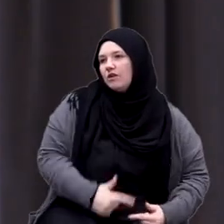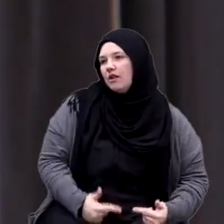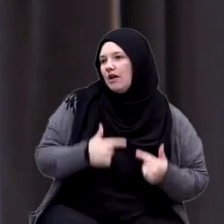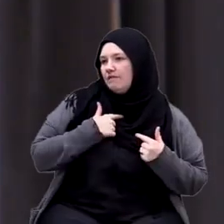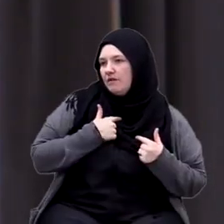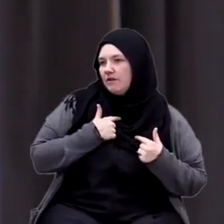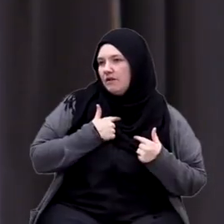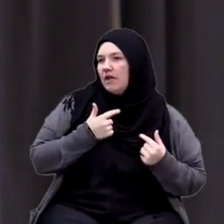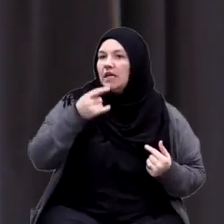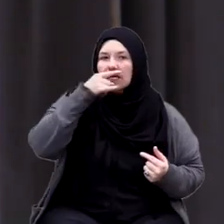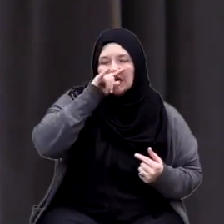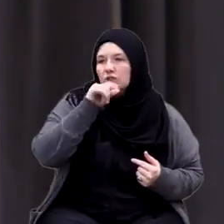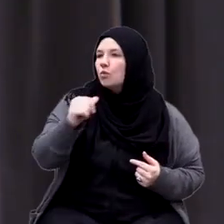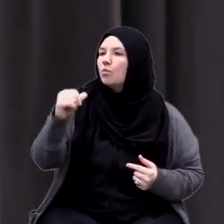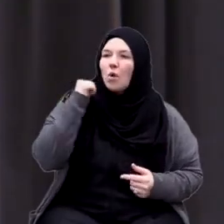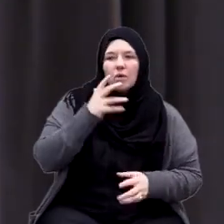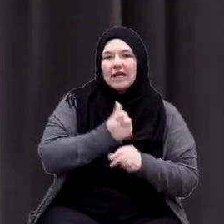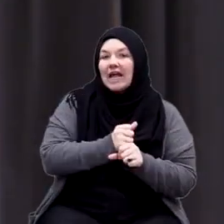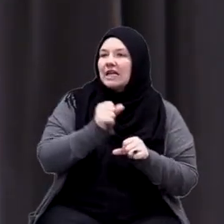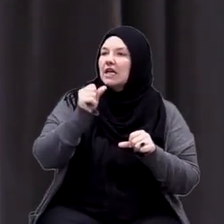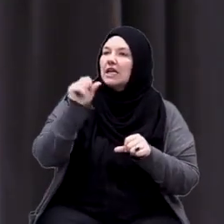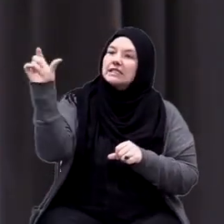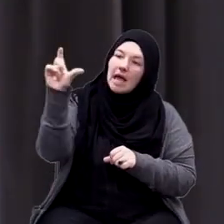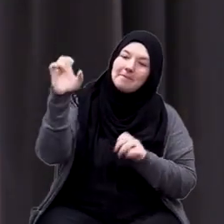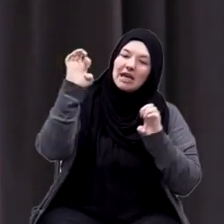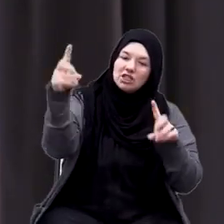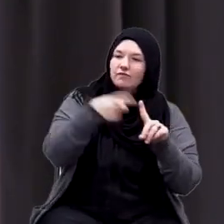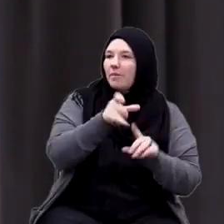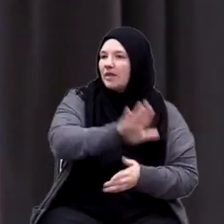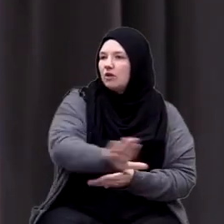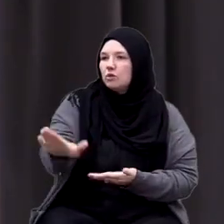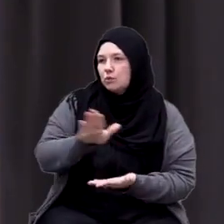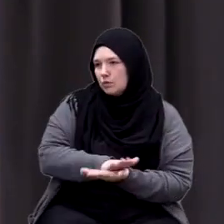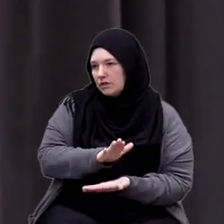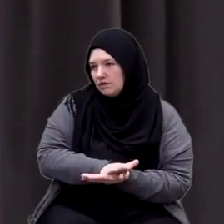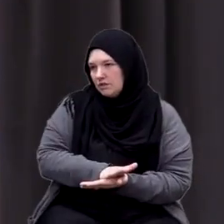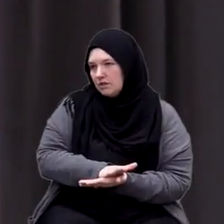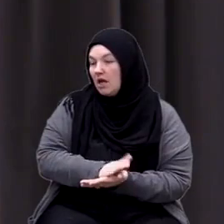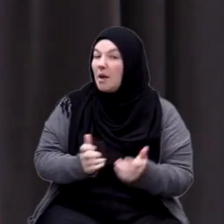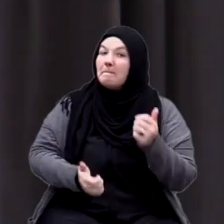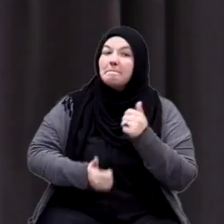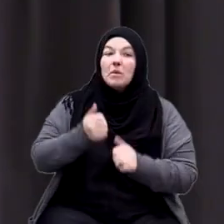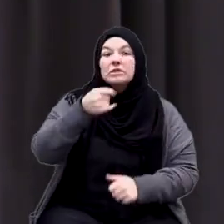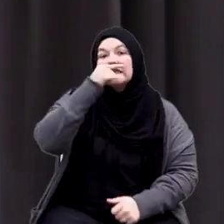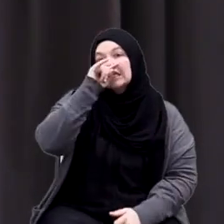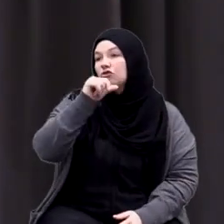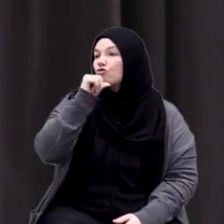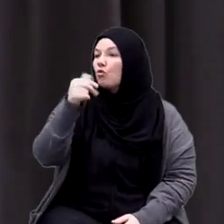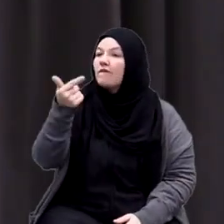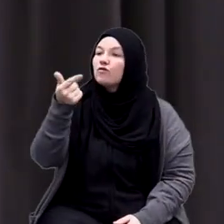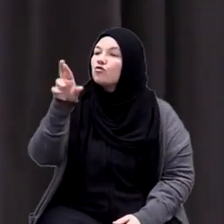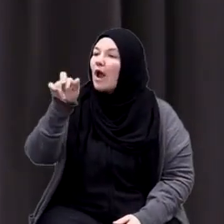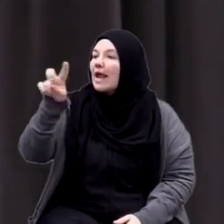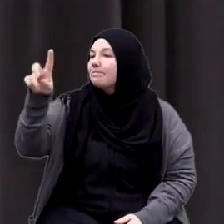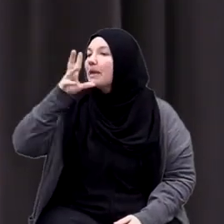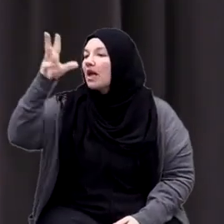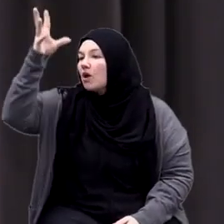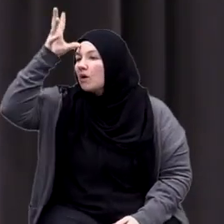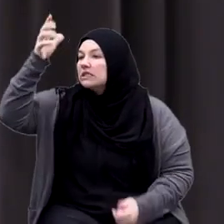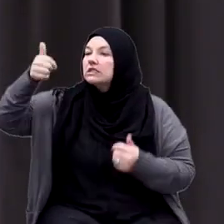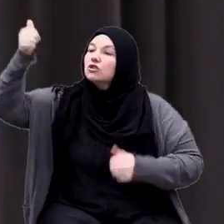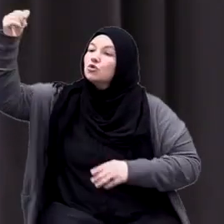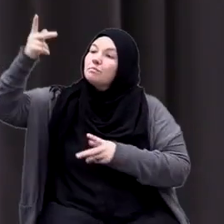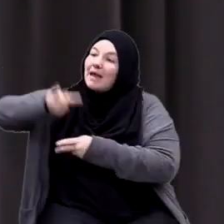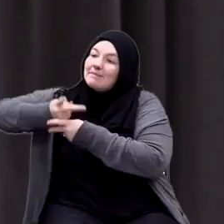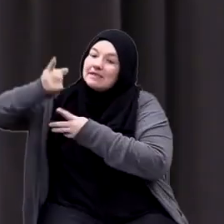not get this information from their school. And most of them don't have grandparents to babysit them and talk